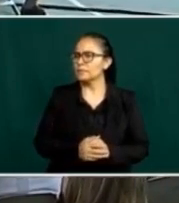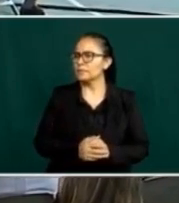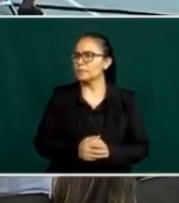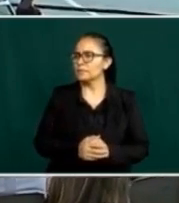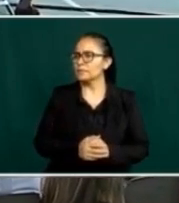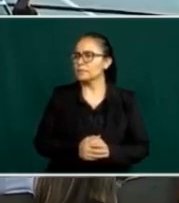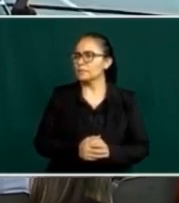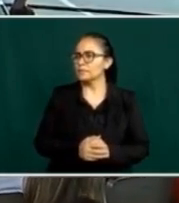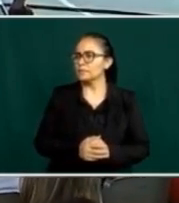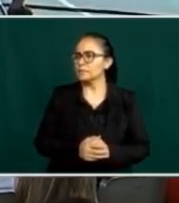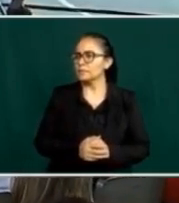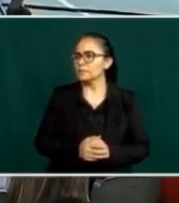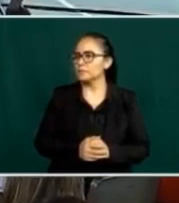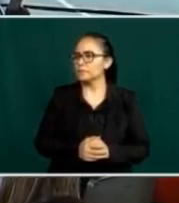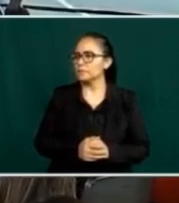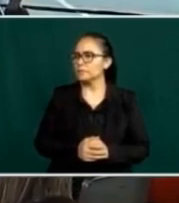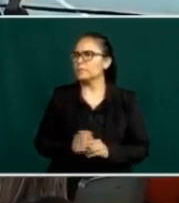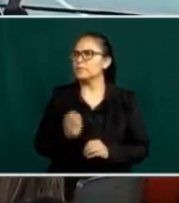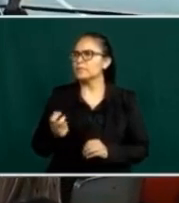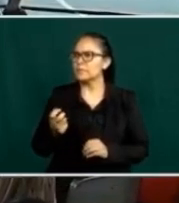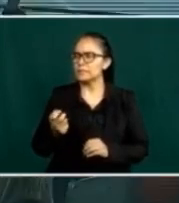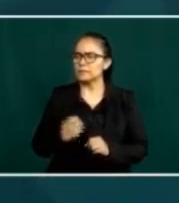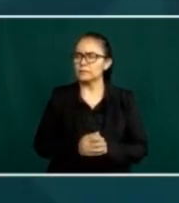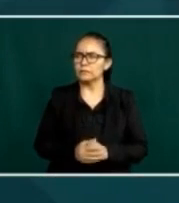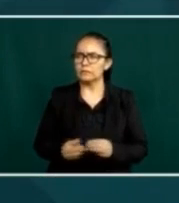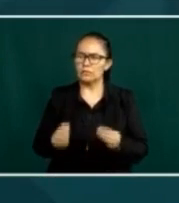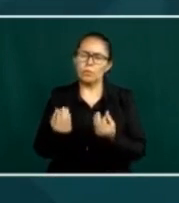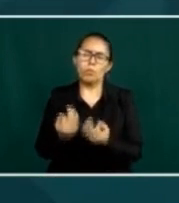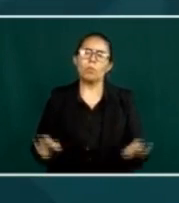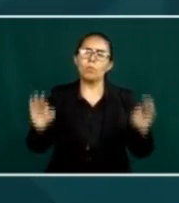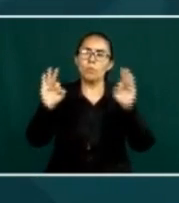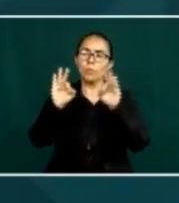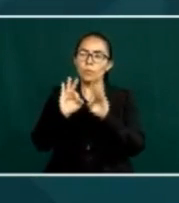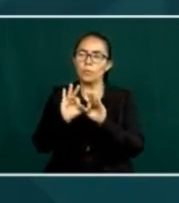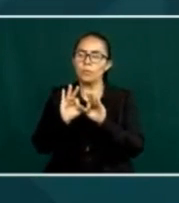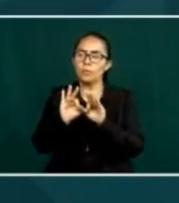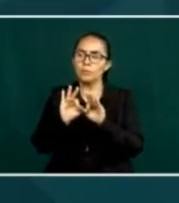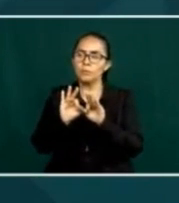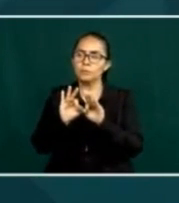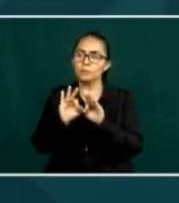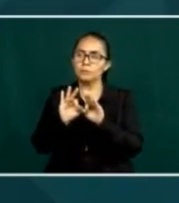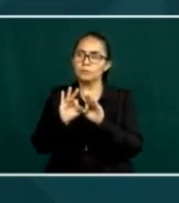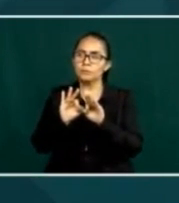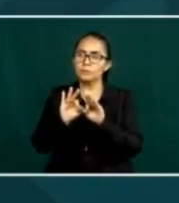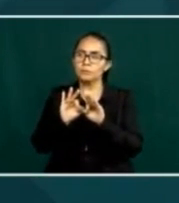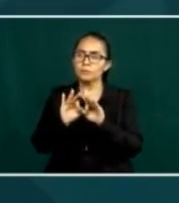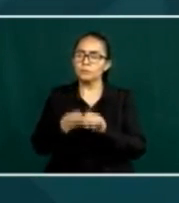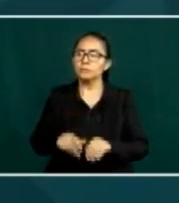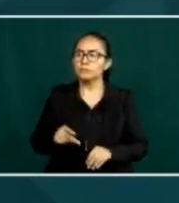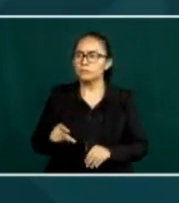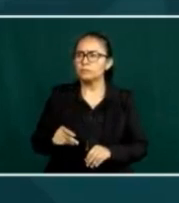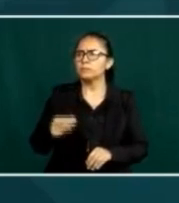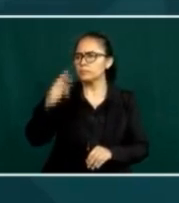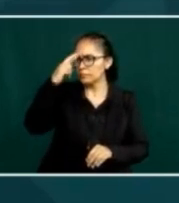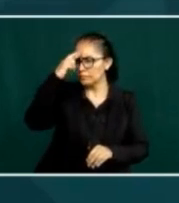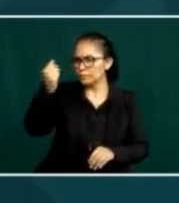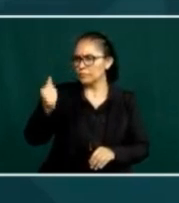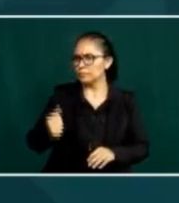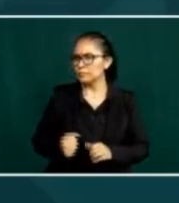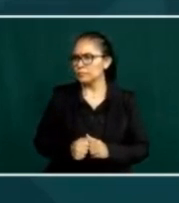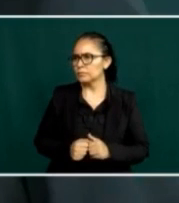and that is being gained, or the currency, and that it is very important that there not be